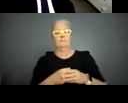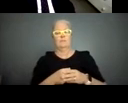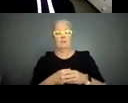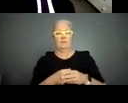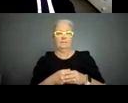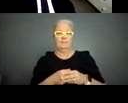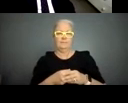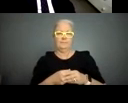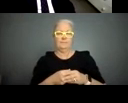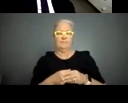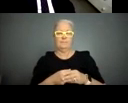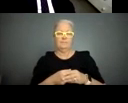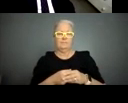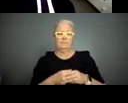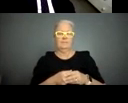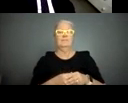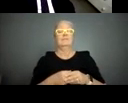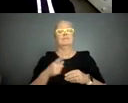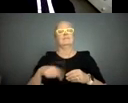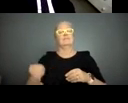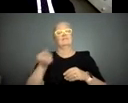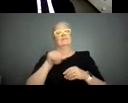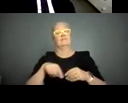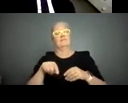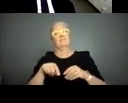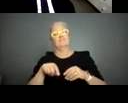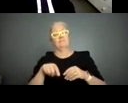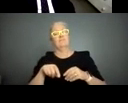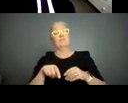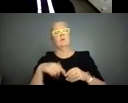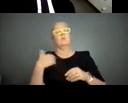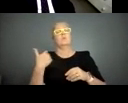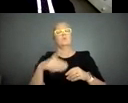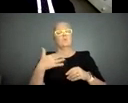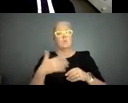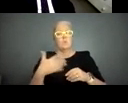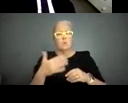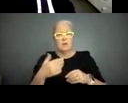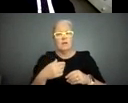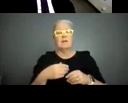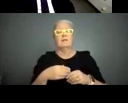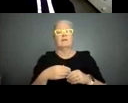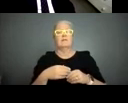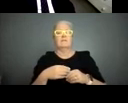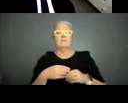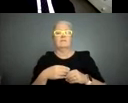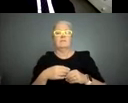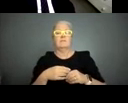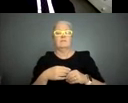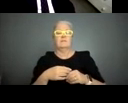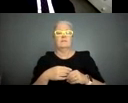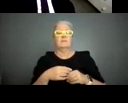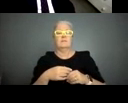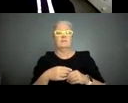personally feel for education is often children, they need different kinds of therapies. They need speech therapy and physiotherapy, which